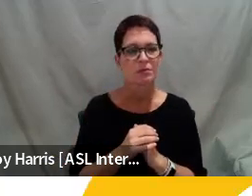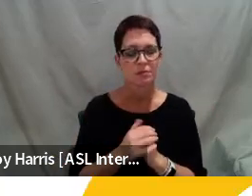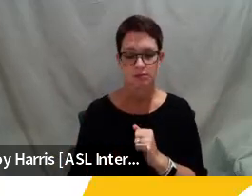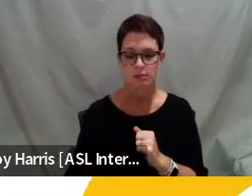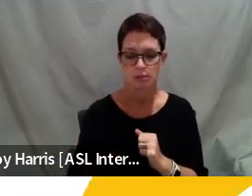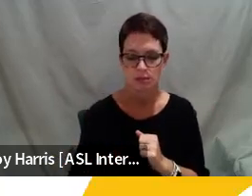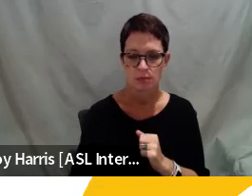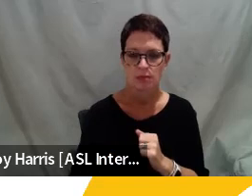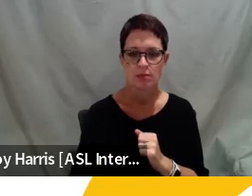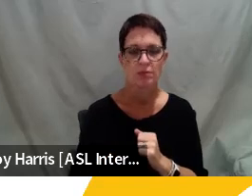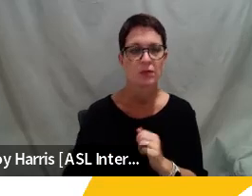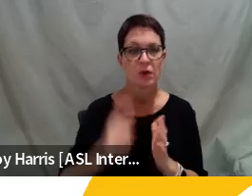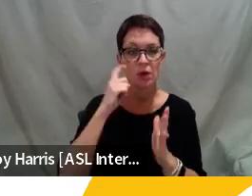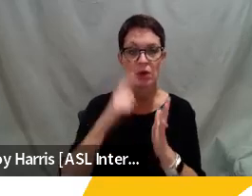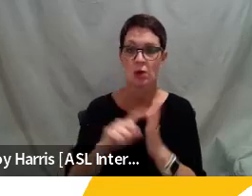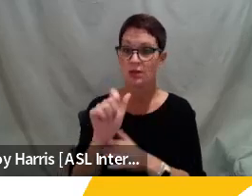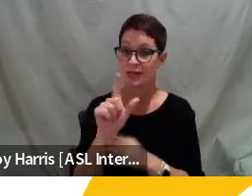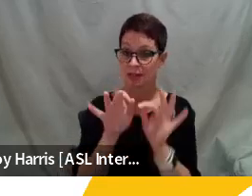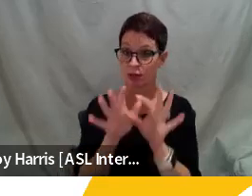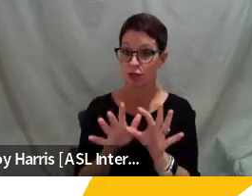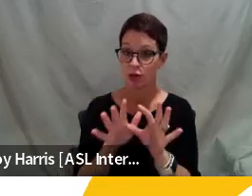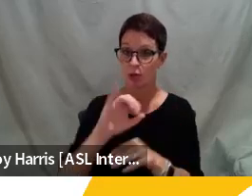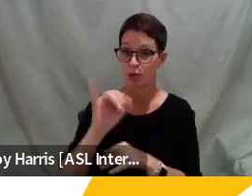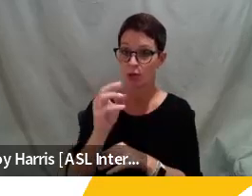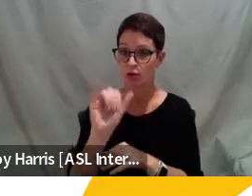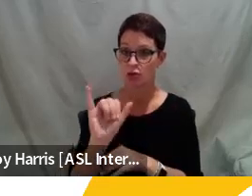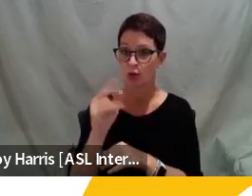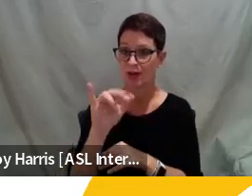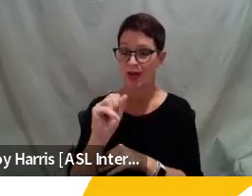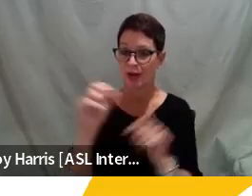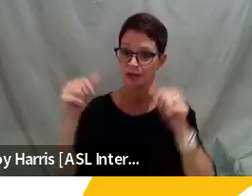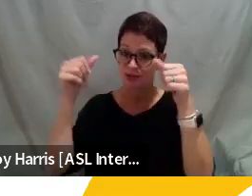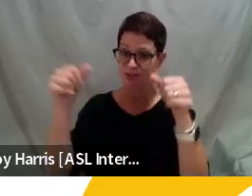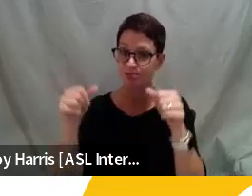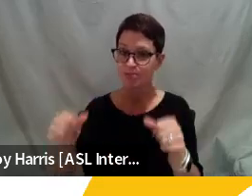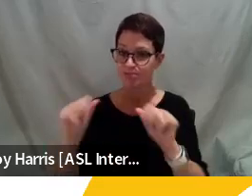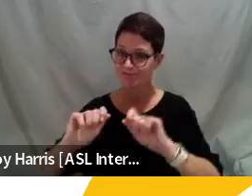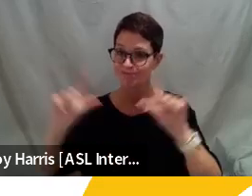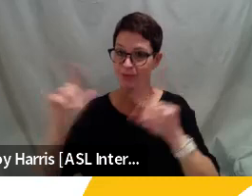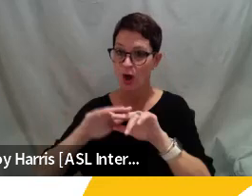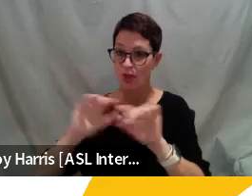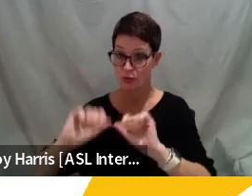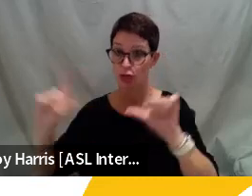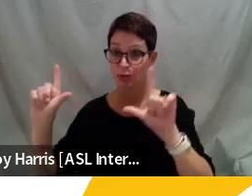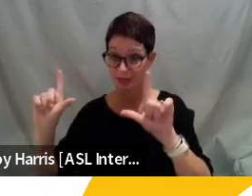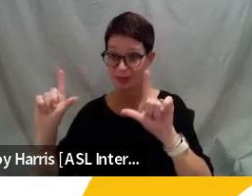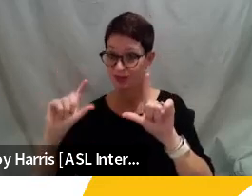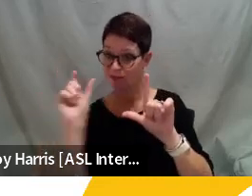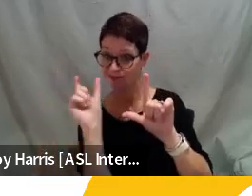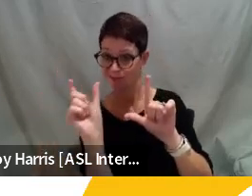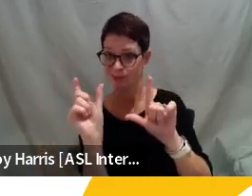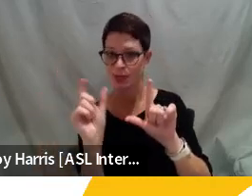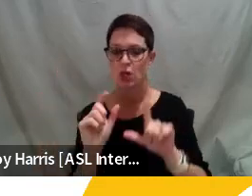You will see our ASL interpreter, Joy Harris, pinned to the top of the screen. And then if you click the